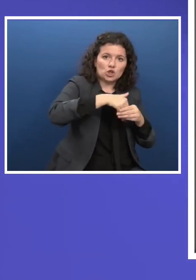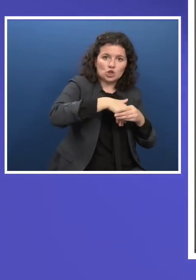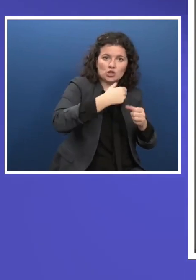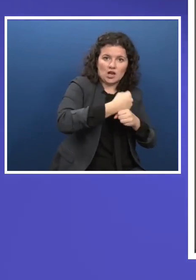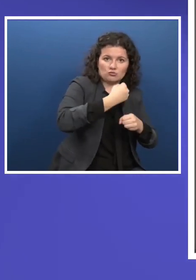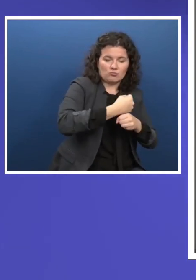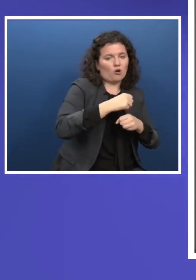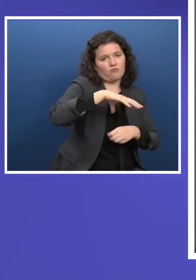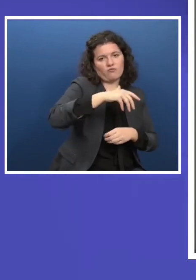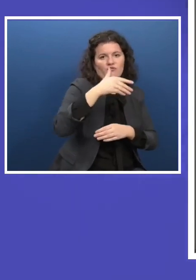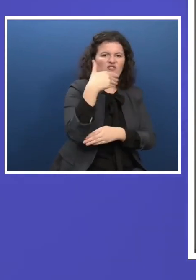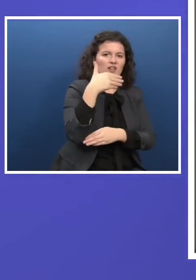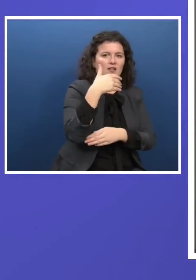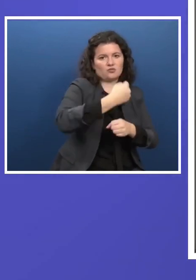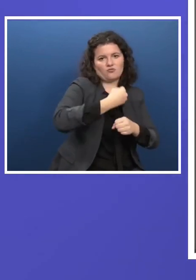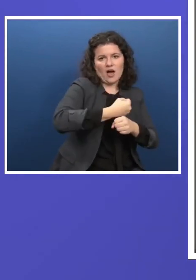often